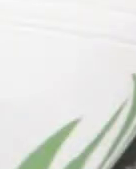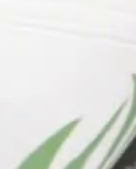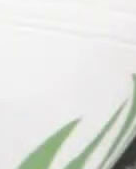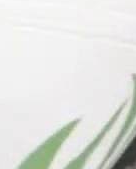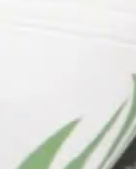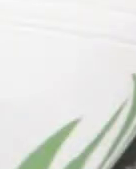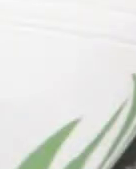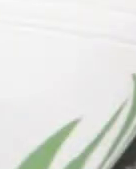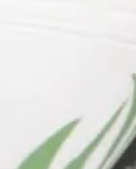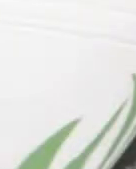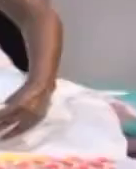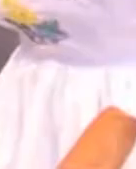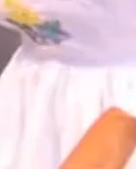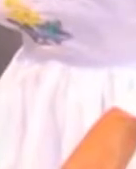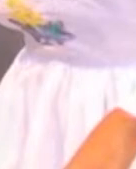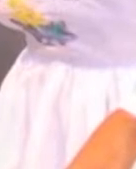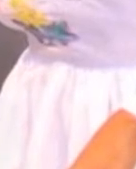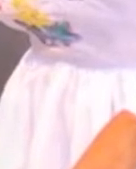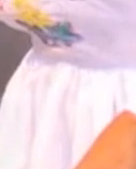0728-087-689 Eldoret branch,